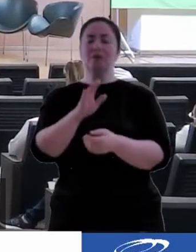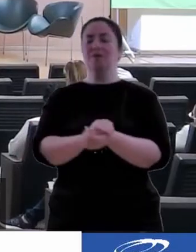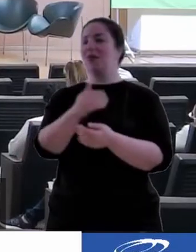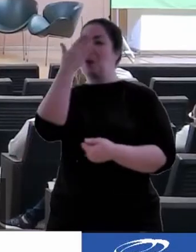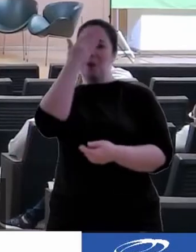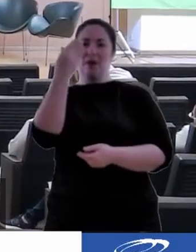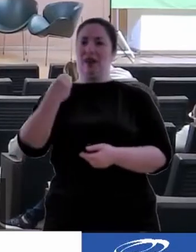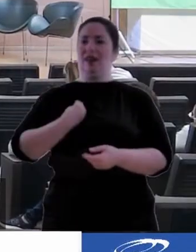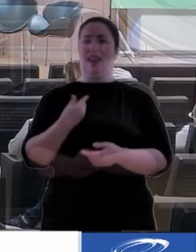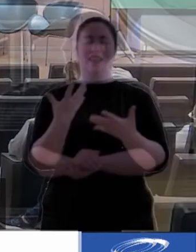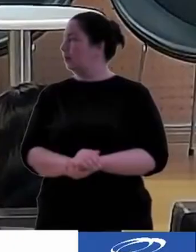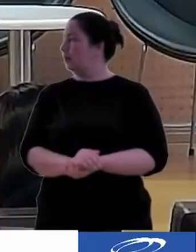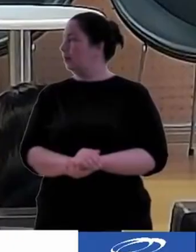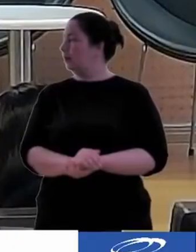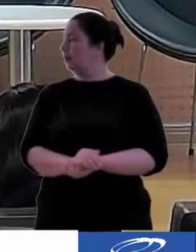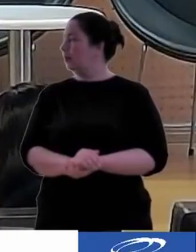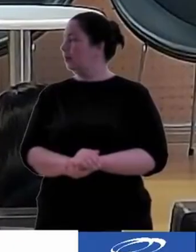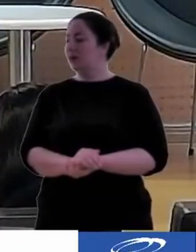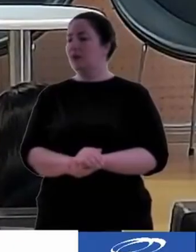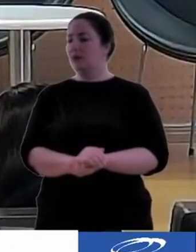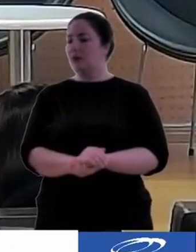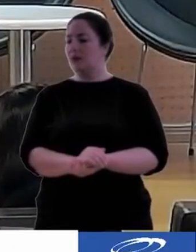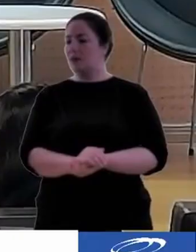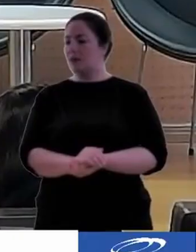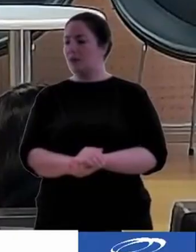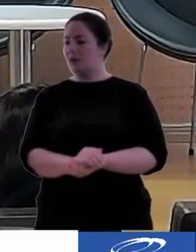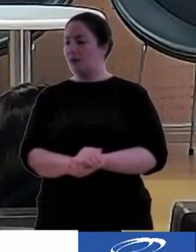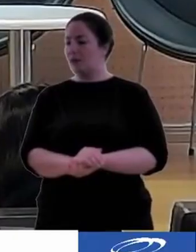for accepting our invitation. Oh, can you hear me?